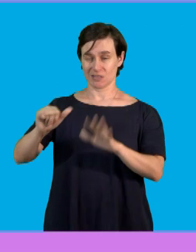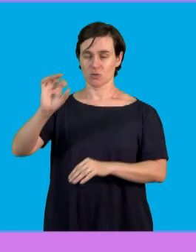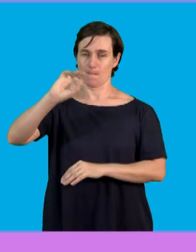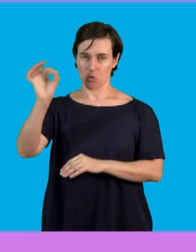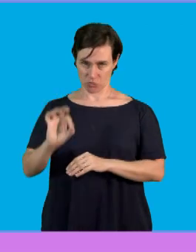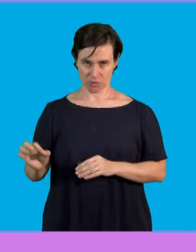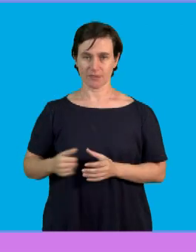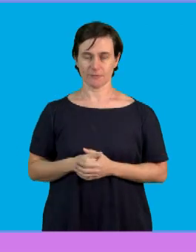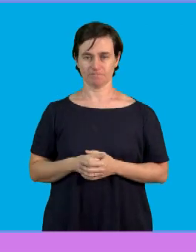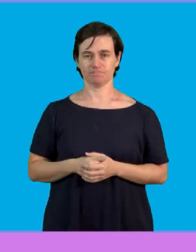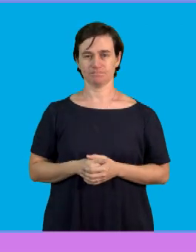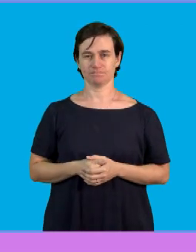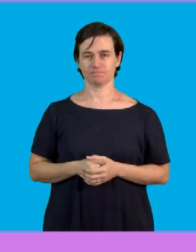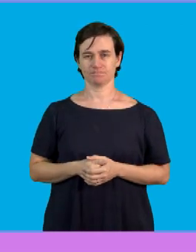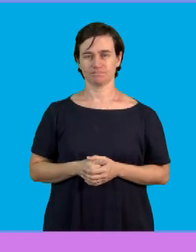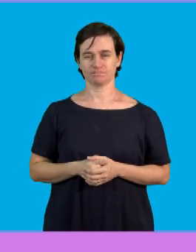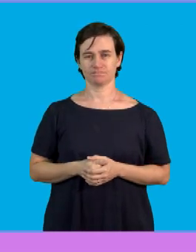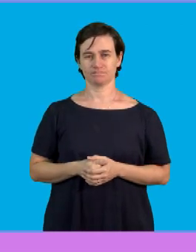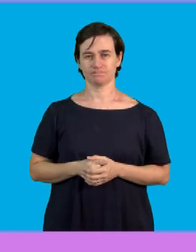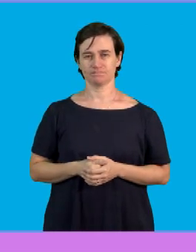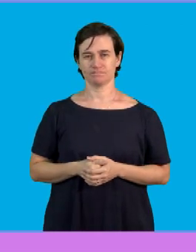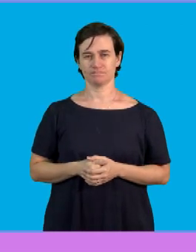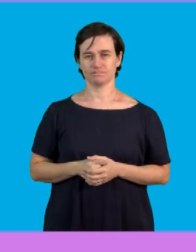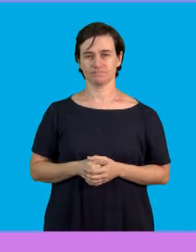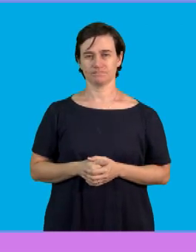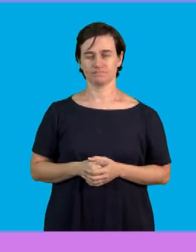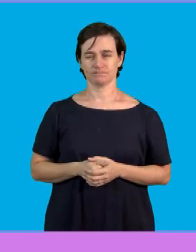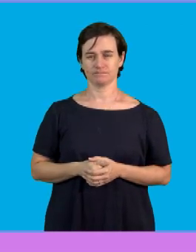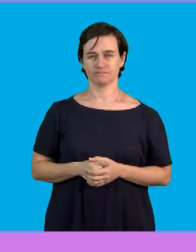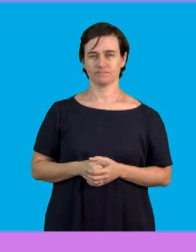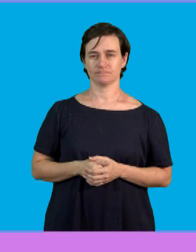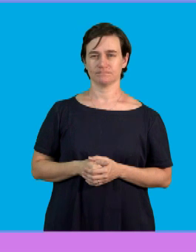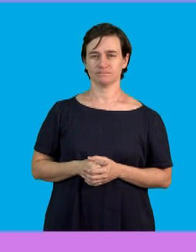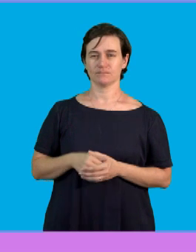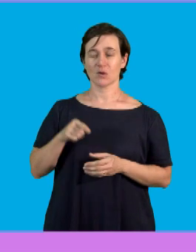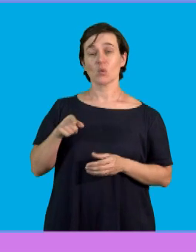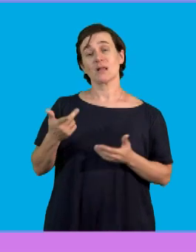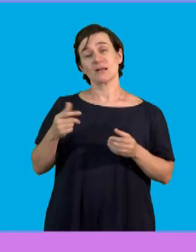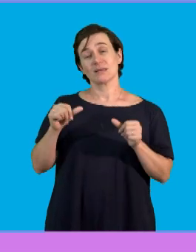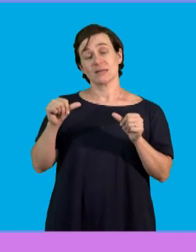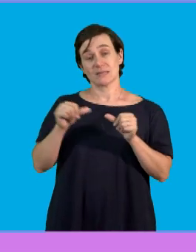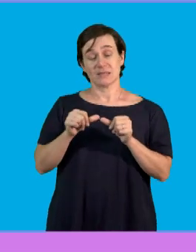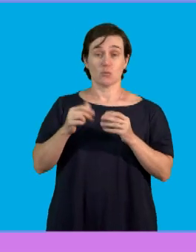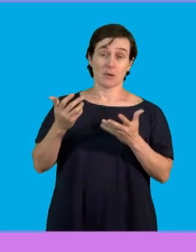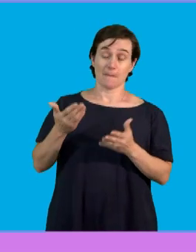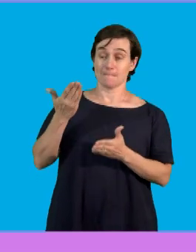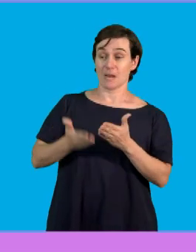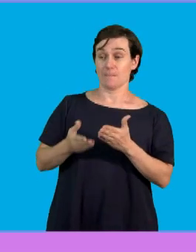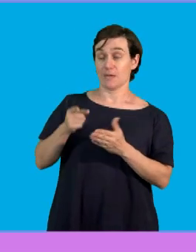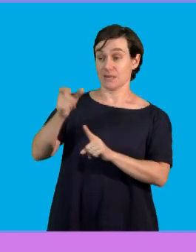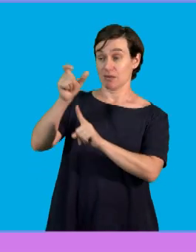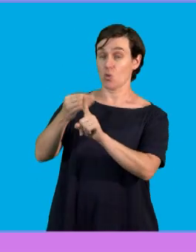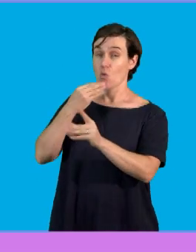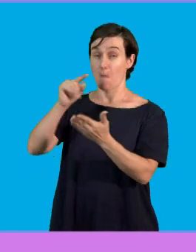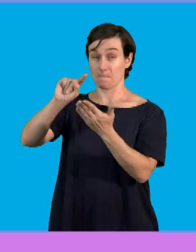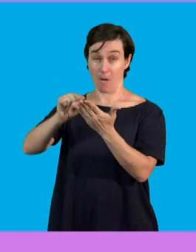23.936%. So now it will also be determined by the examiner whether he wants you to round it off to